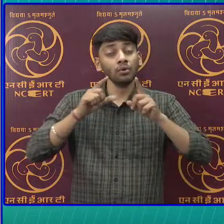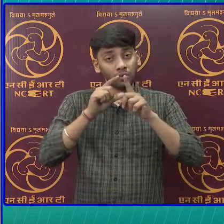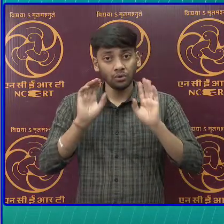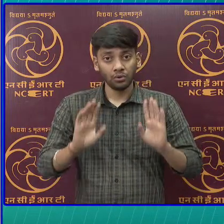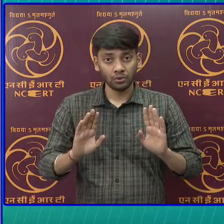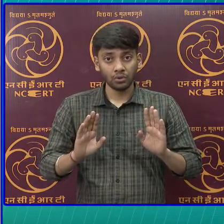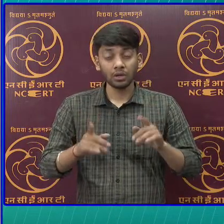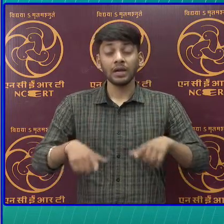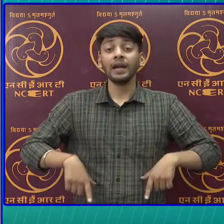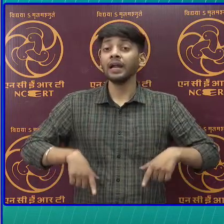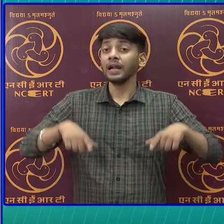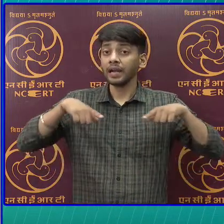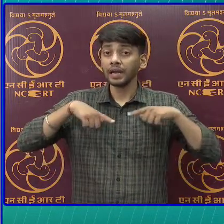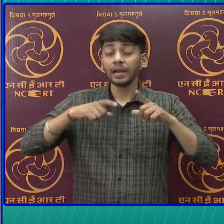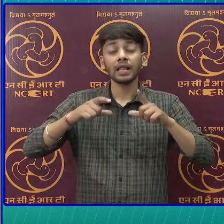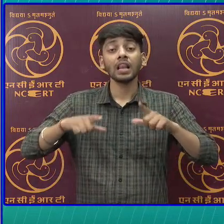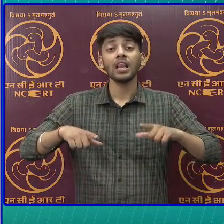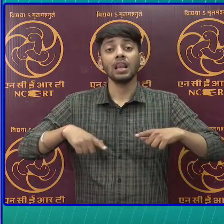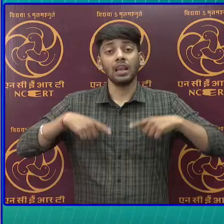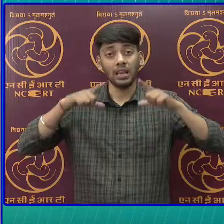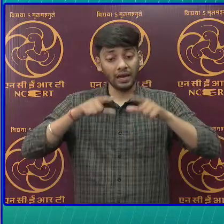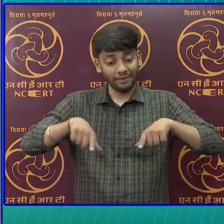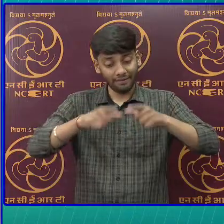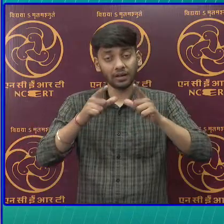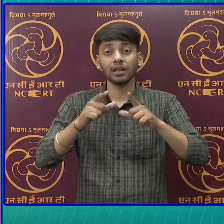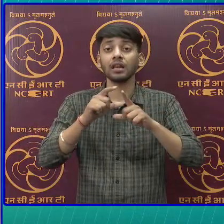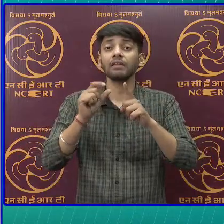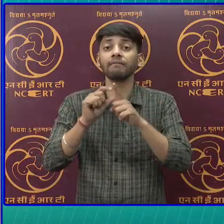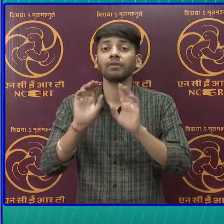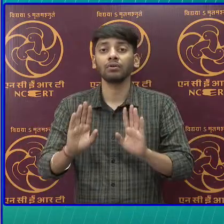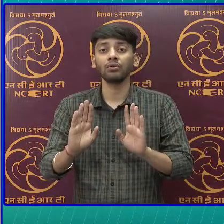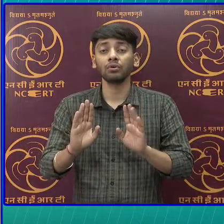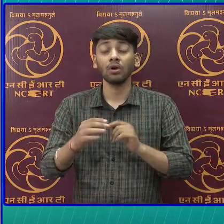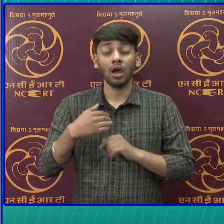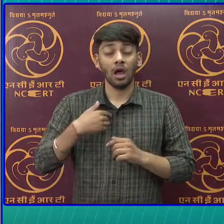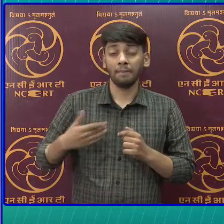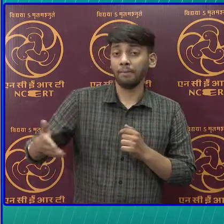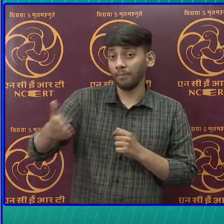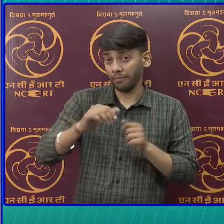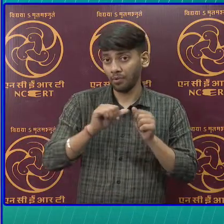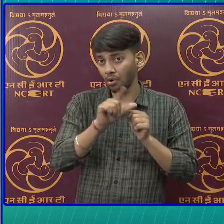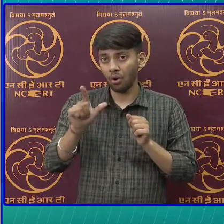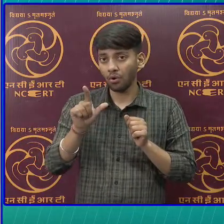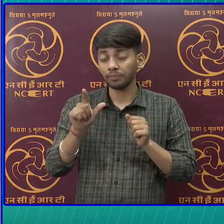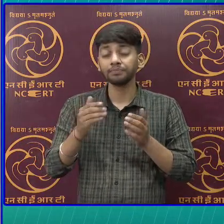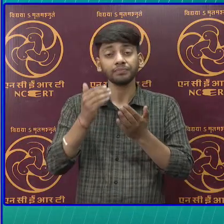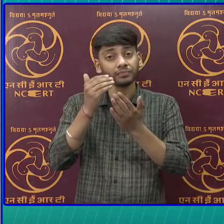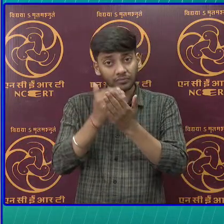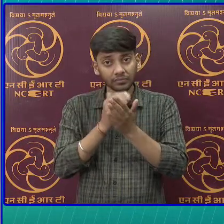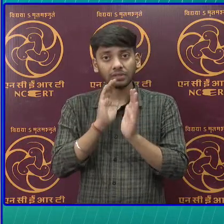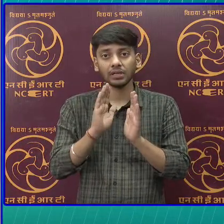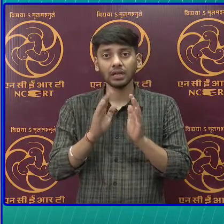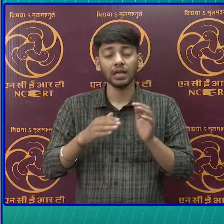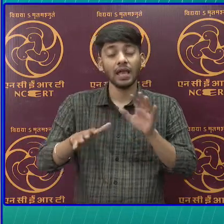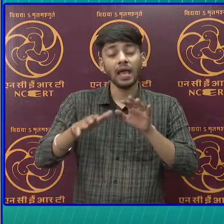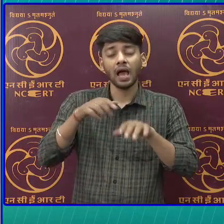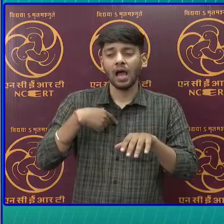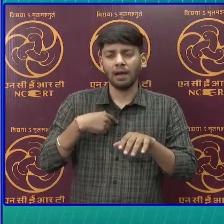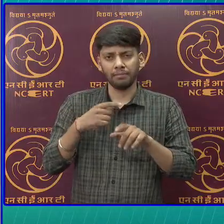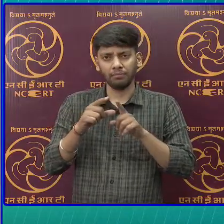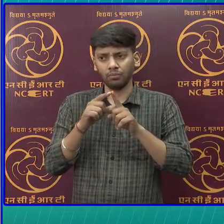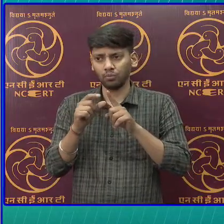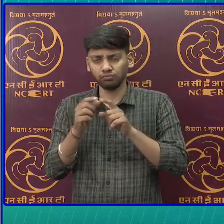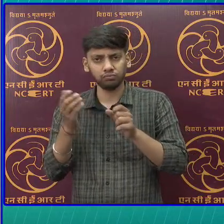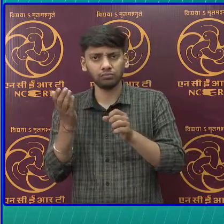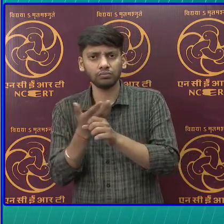are also living organism, and we should treat trees as we treat animals and human beings